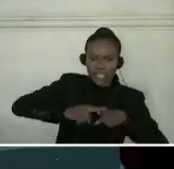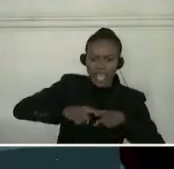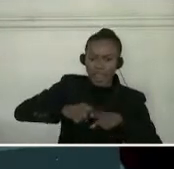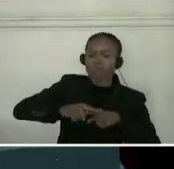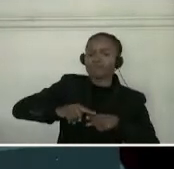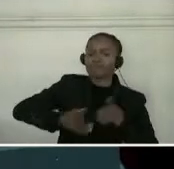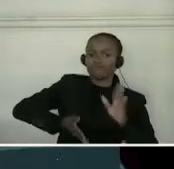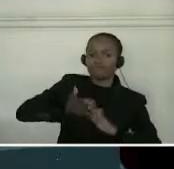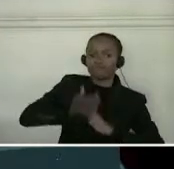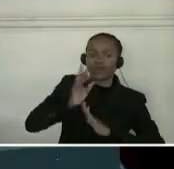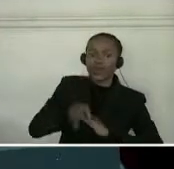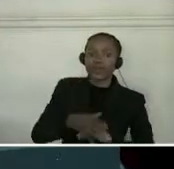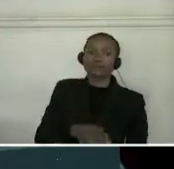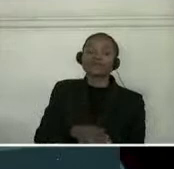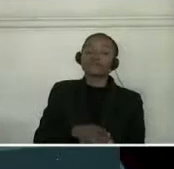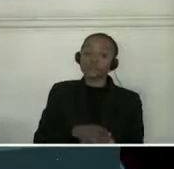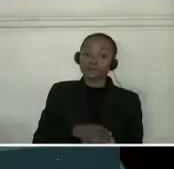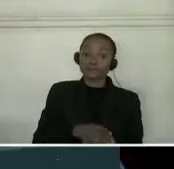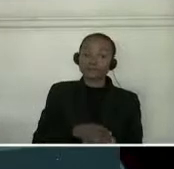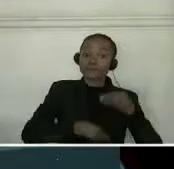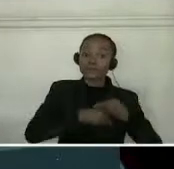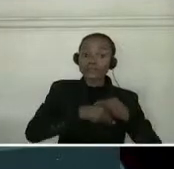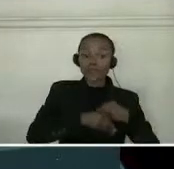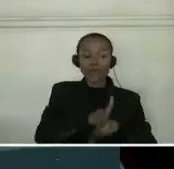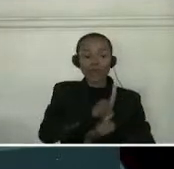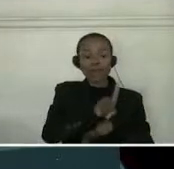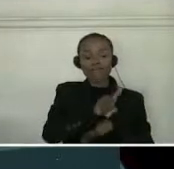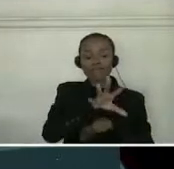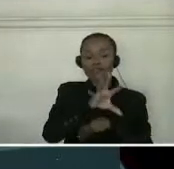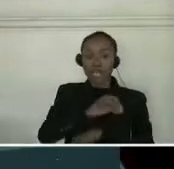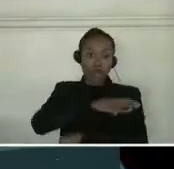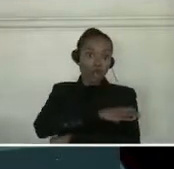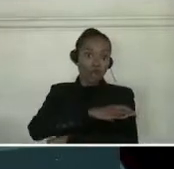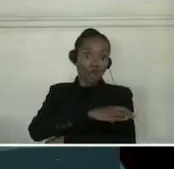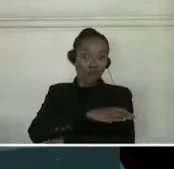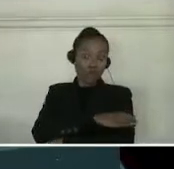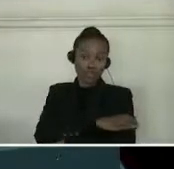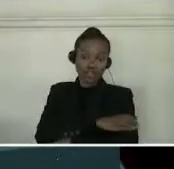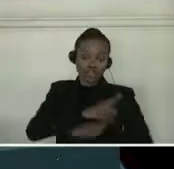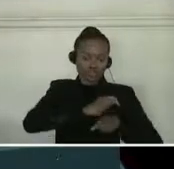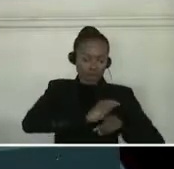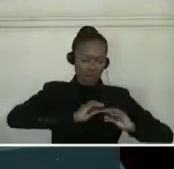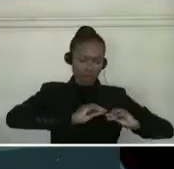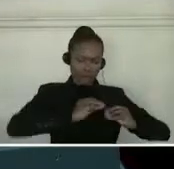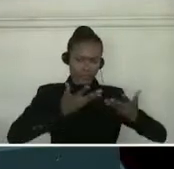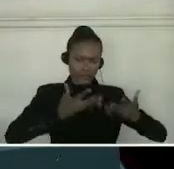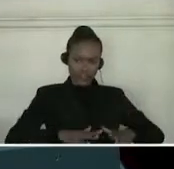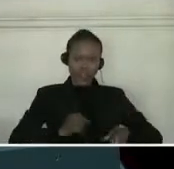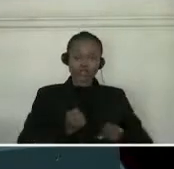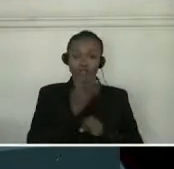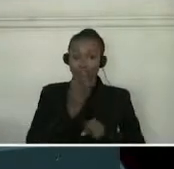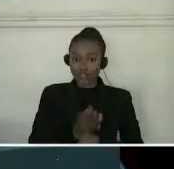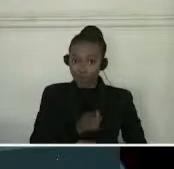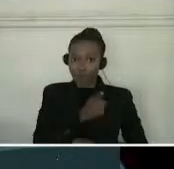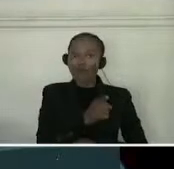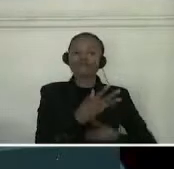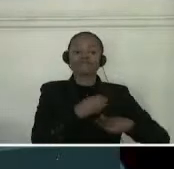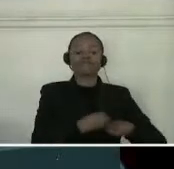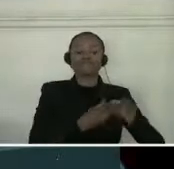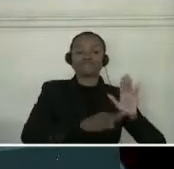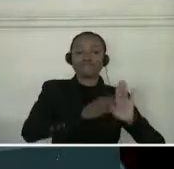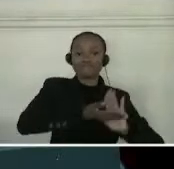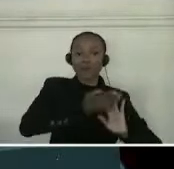facilitators have been trained to implement this program a women's coaching program will also be